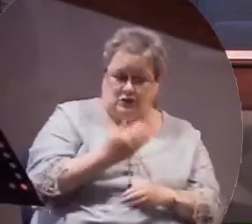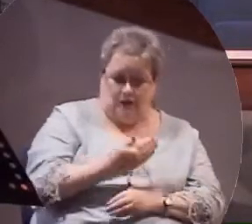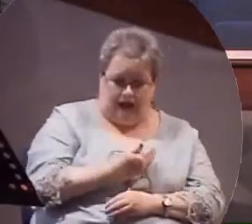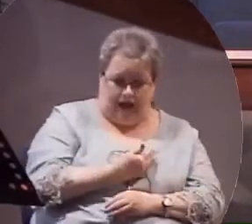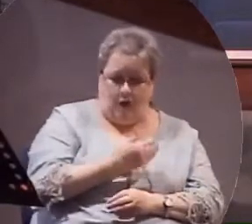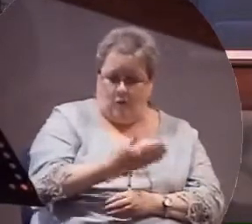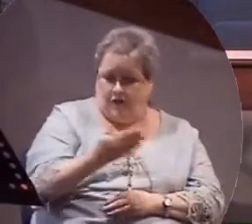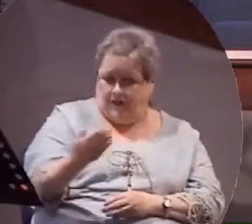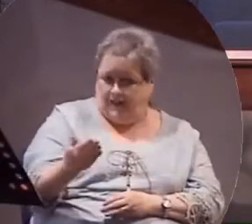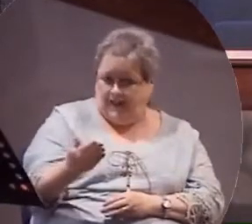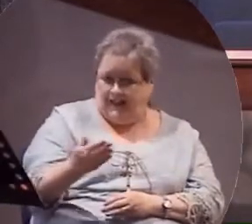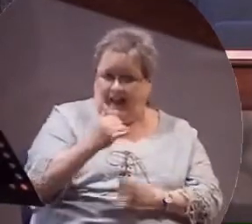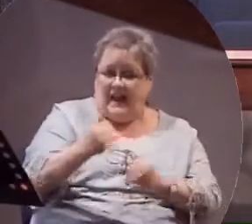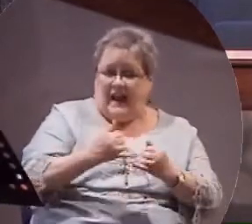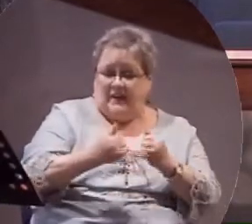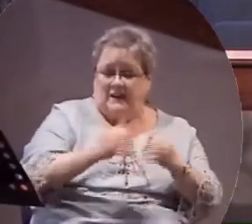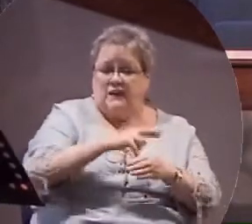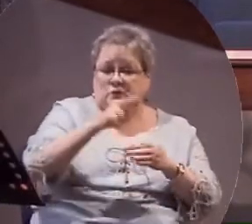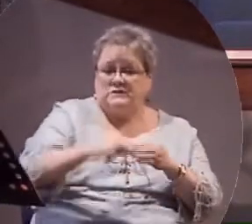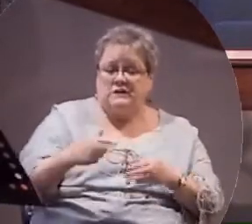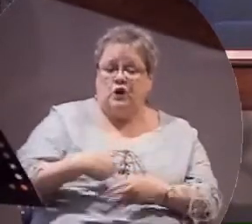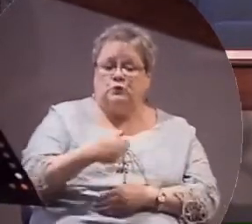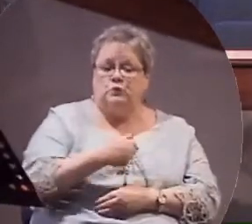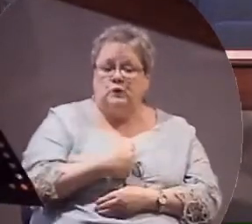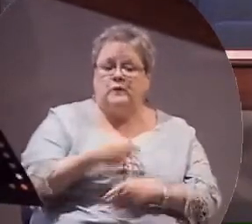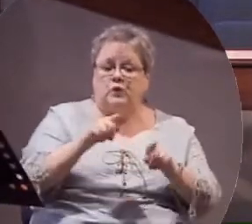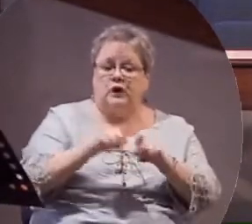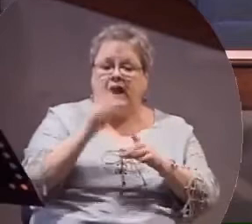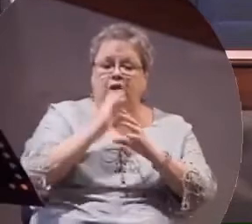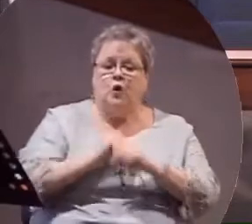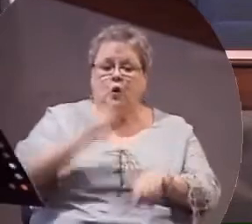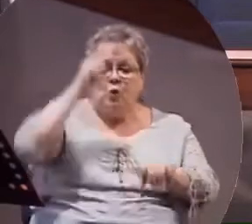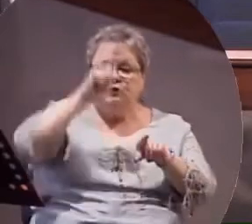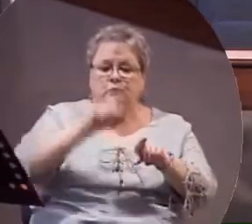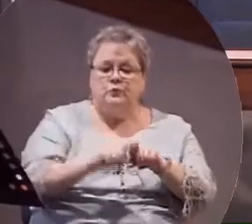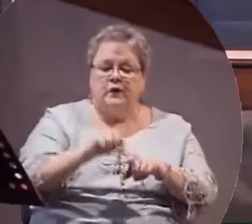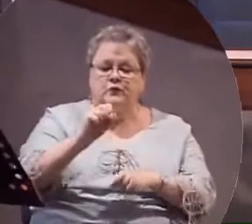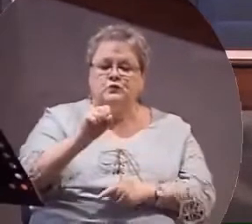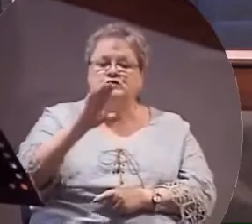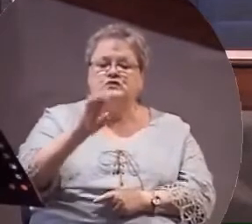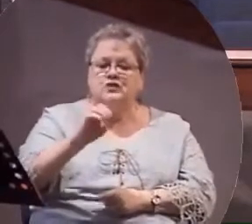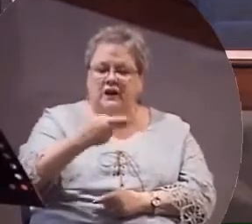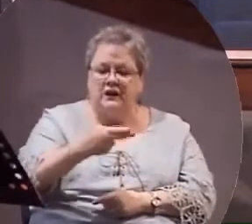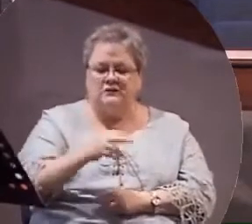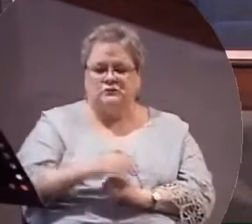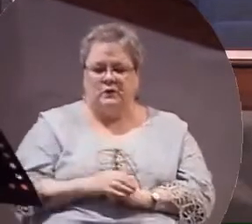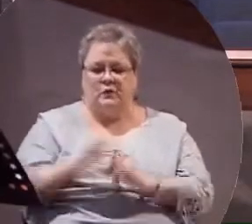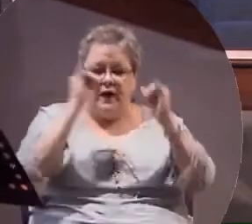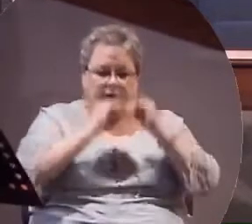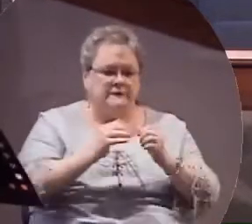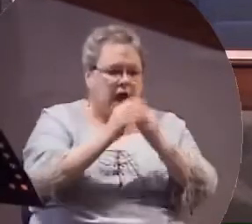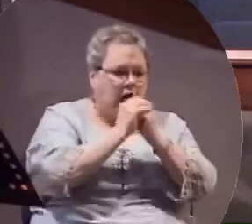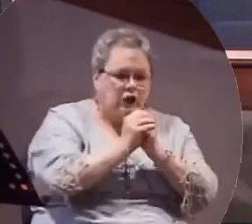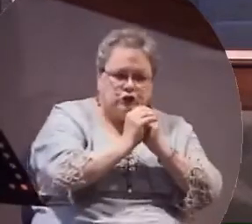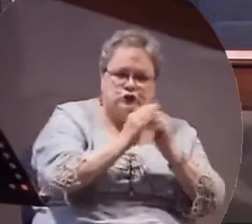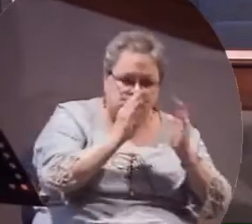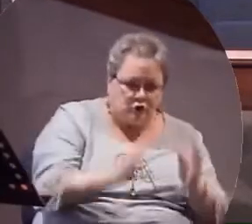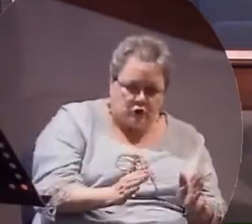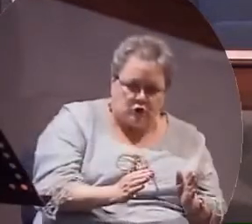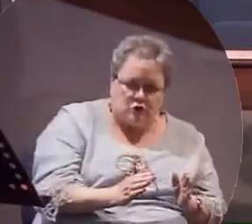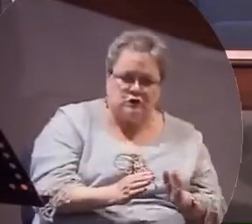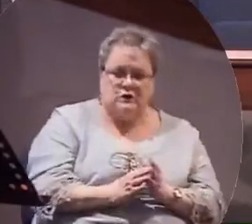was we were just like old brother such. We were idolaters and we were adulterers and we were